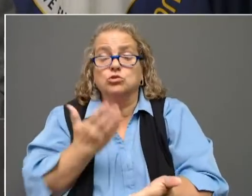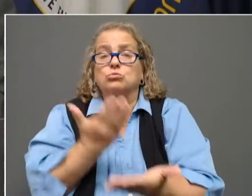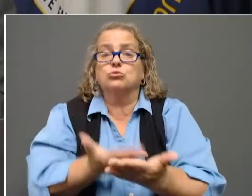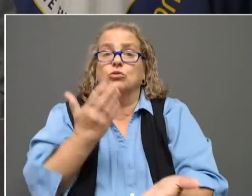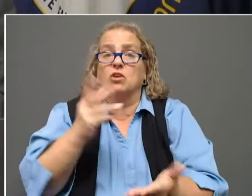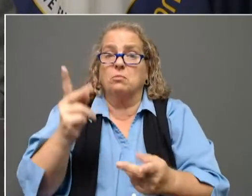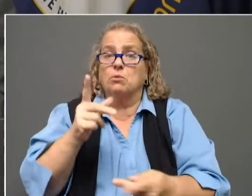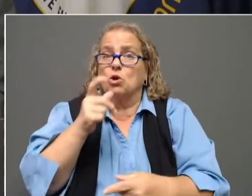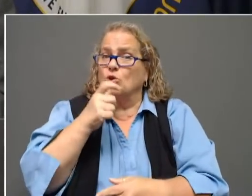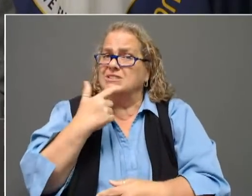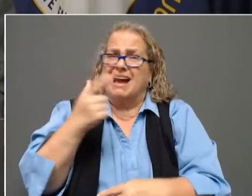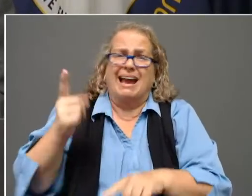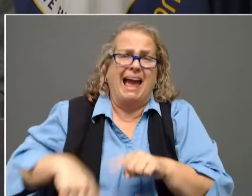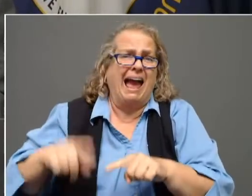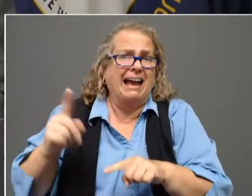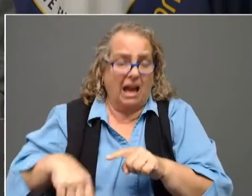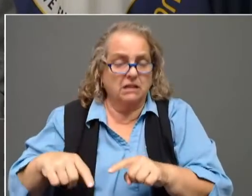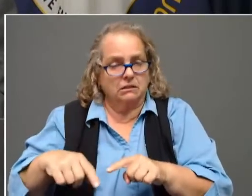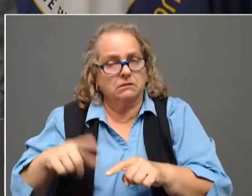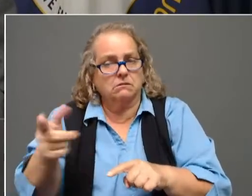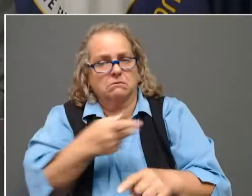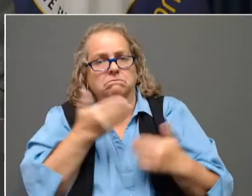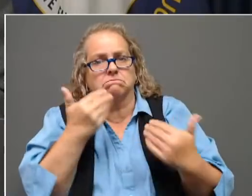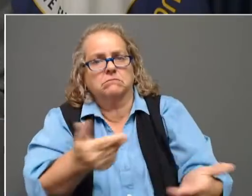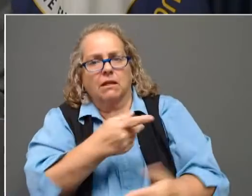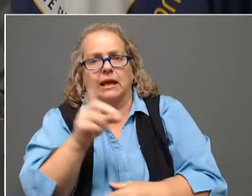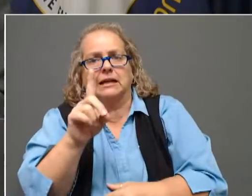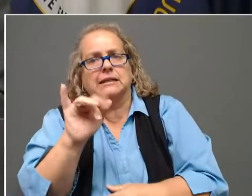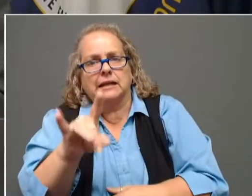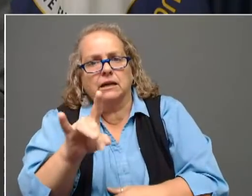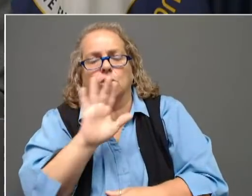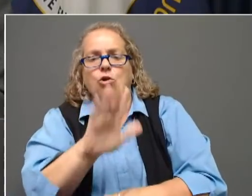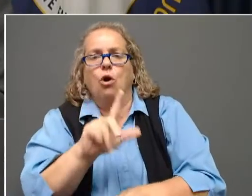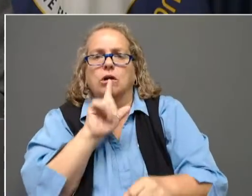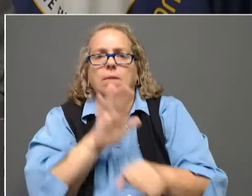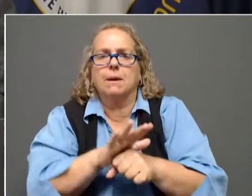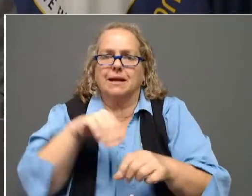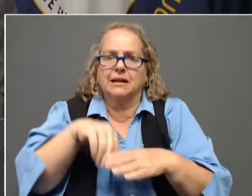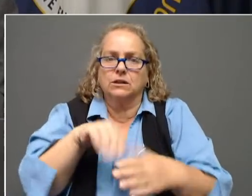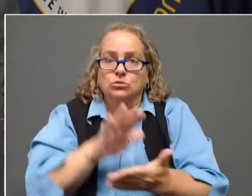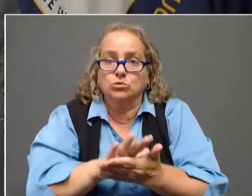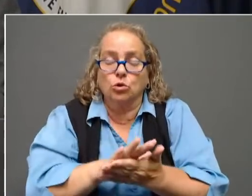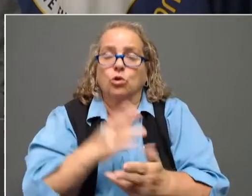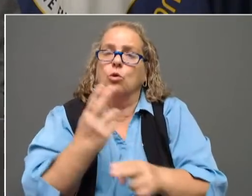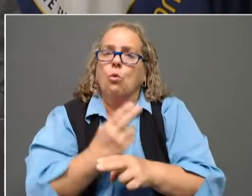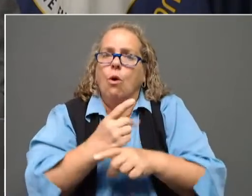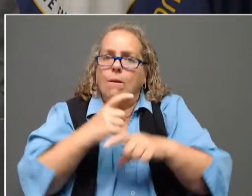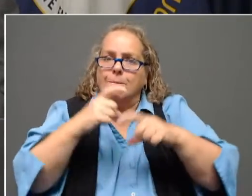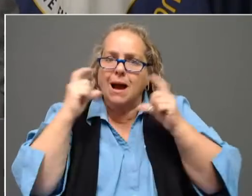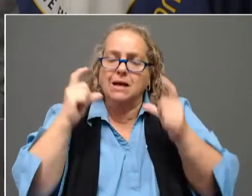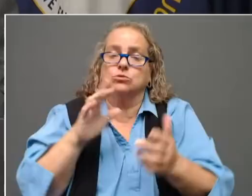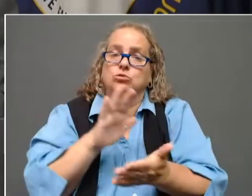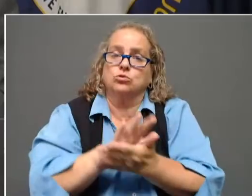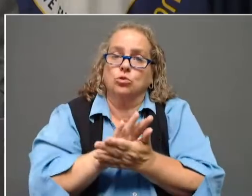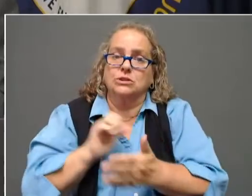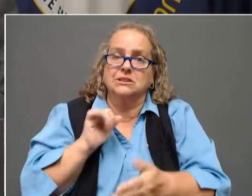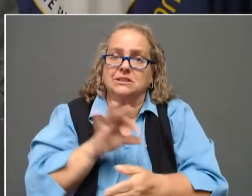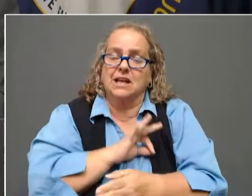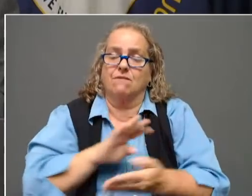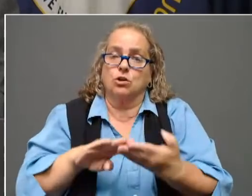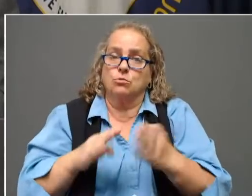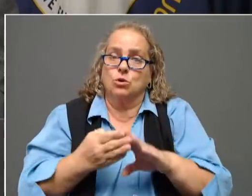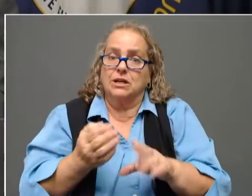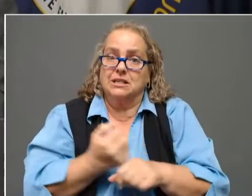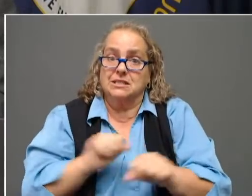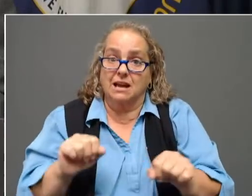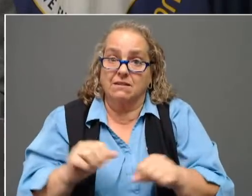and showing your commitment to being in school and to keeping your classmates, your school staff, and your community safe. We're going to need